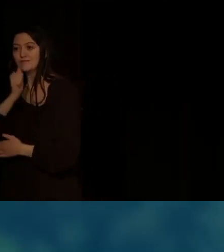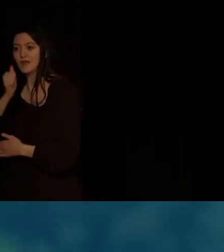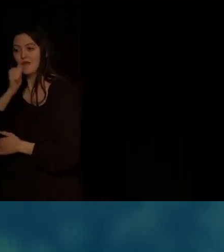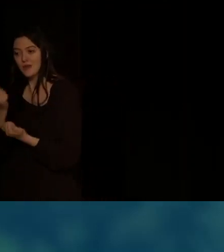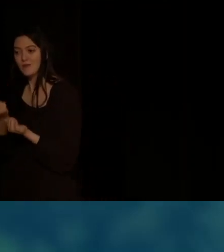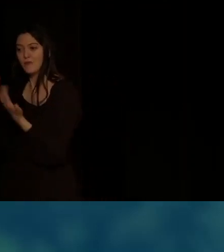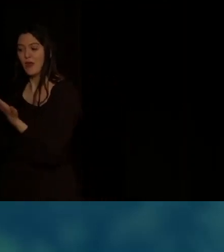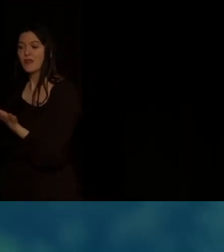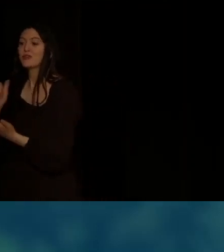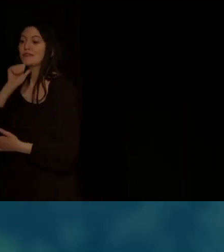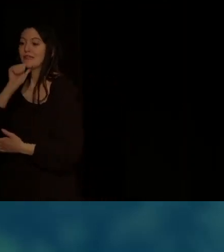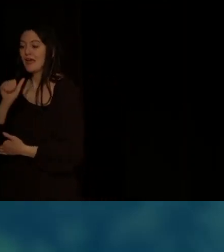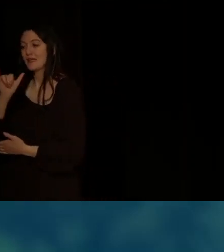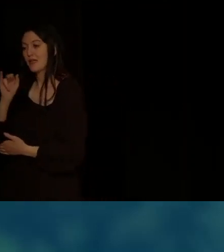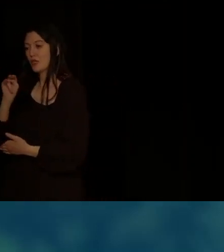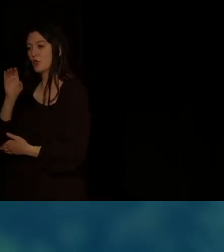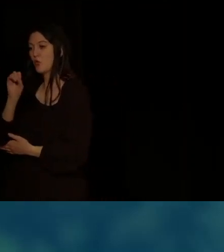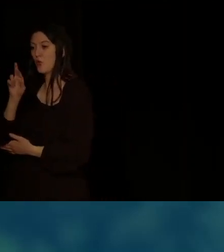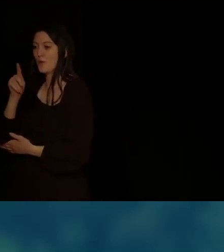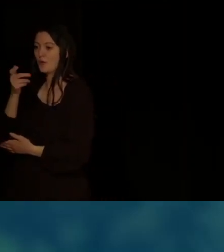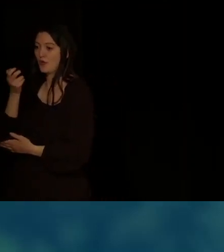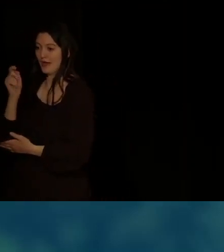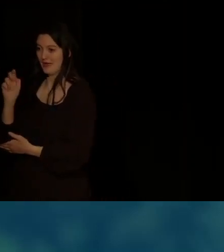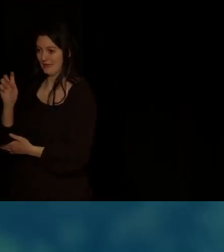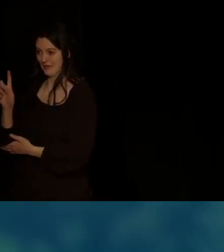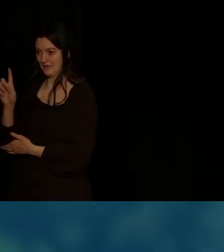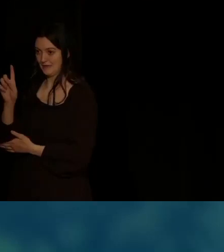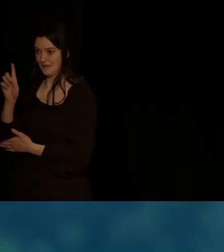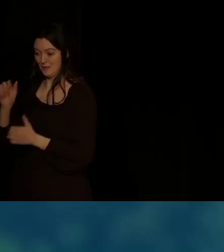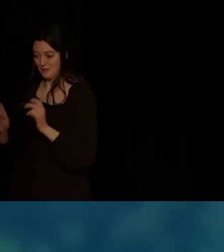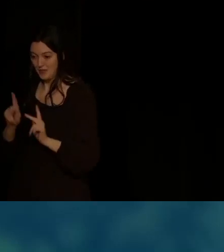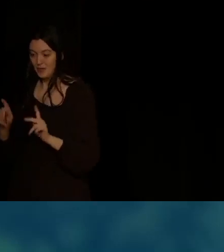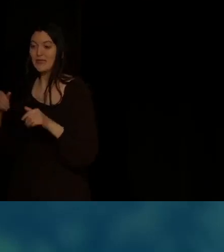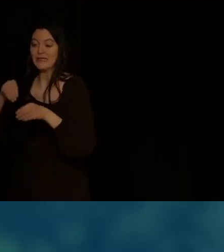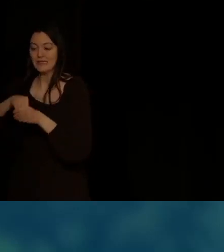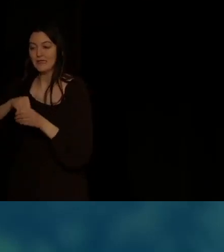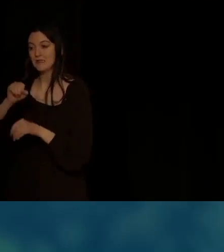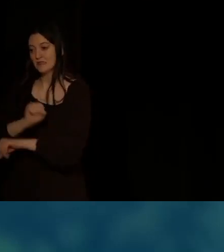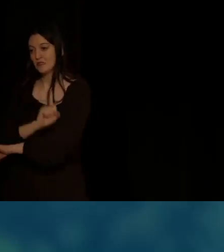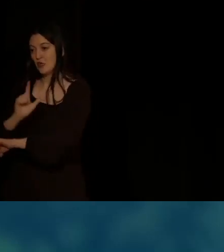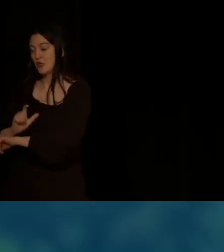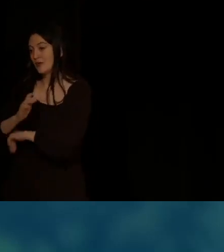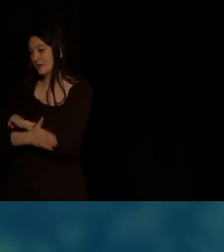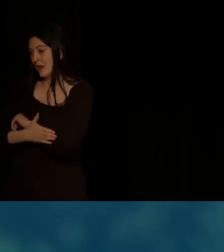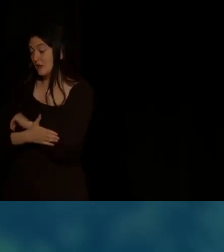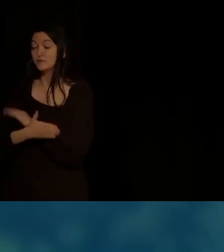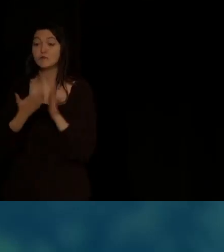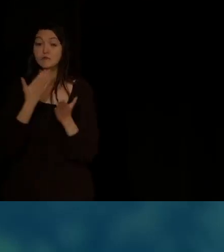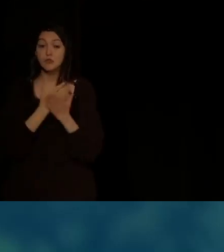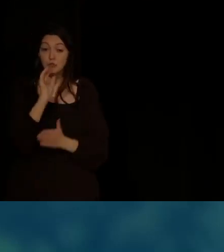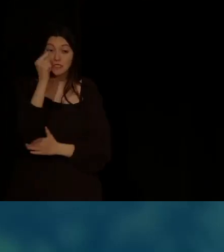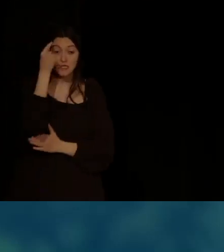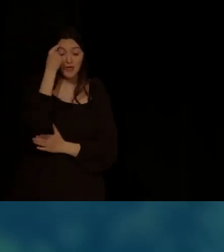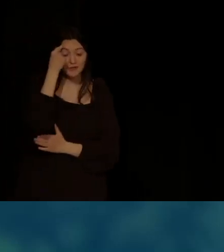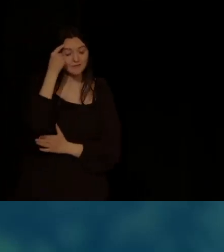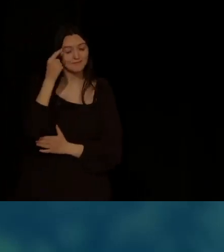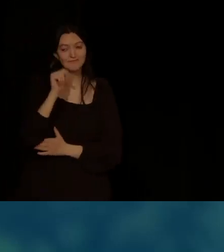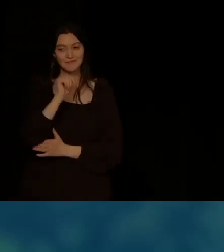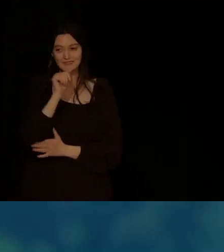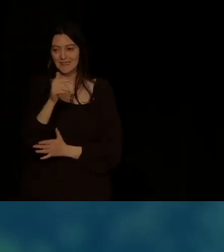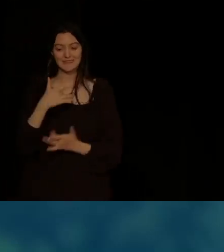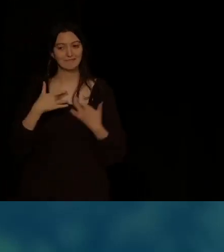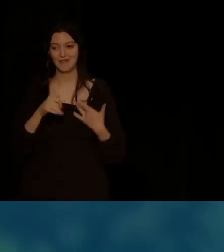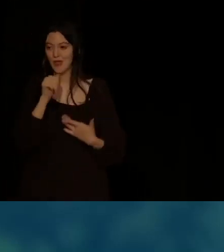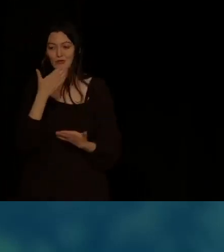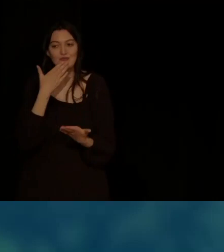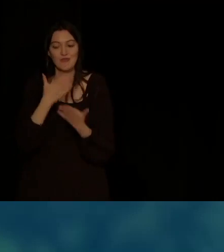to unincorporated residents in St. Louis County. Good government seldom gets attention, but that's